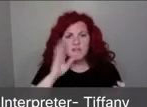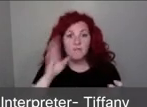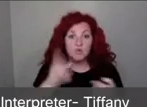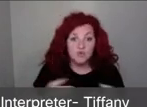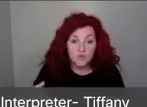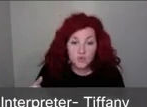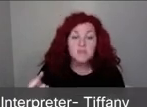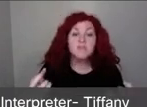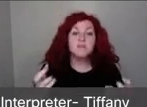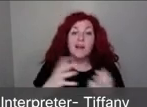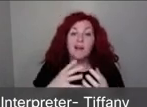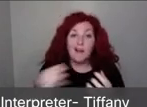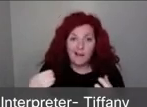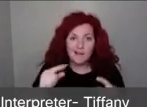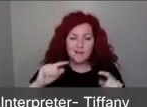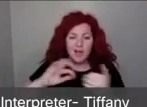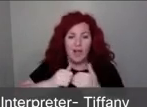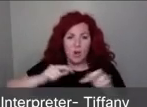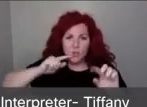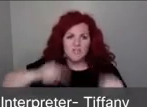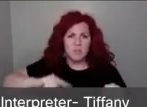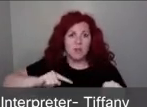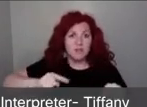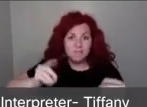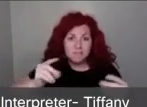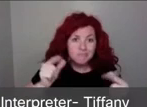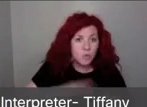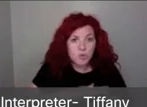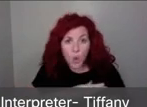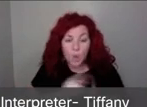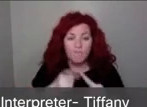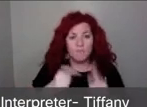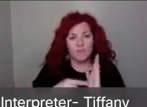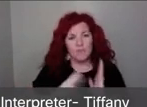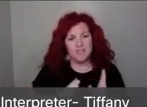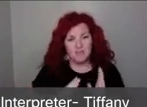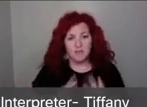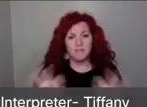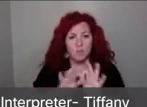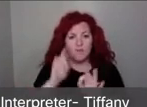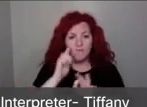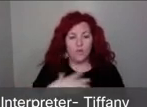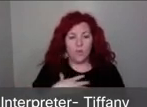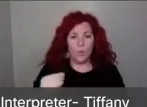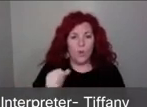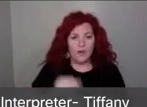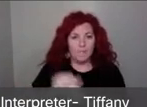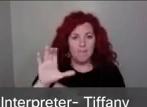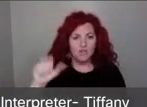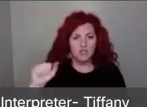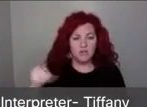the responsiveness of our representatives. That is extremely important to the White Mountain Apache tribe. As the commission is